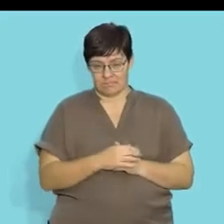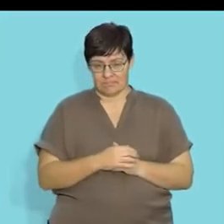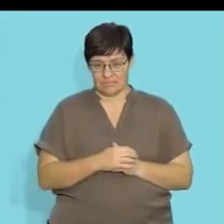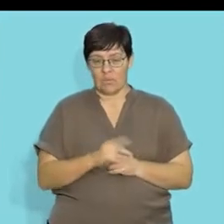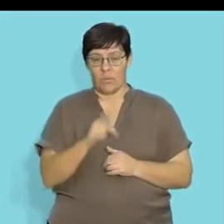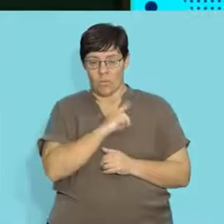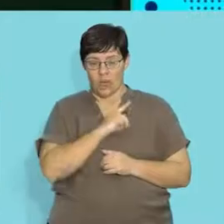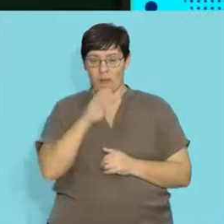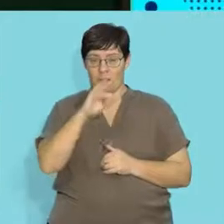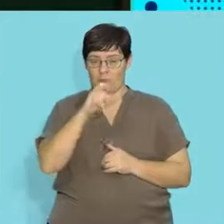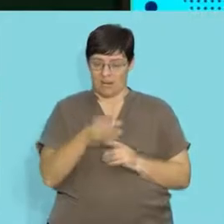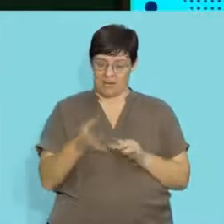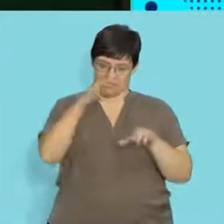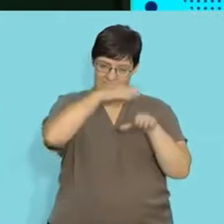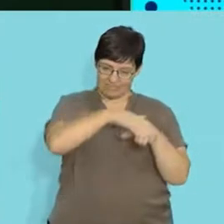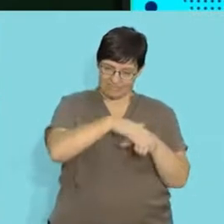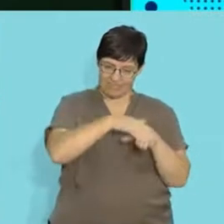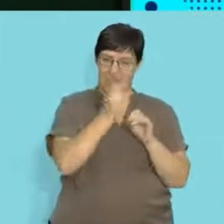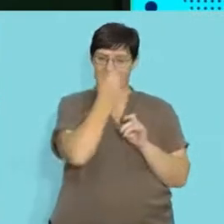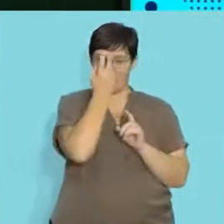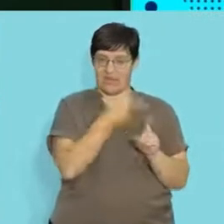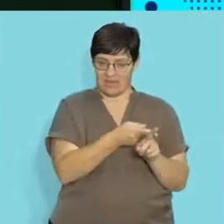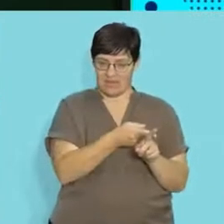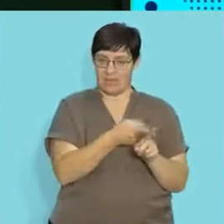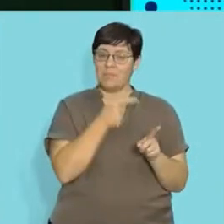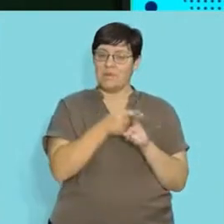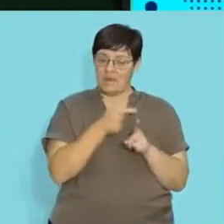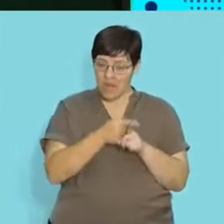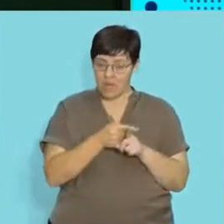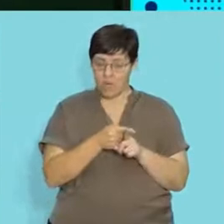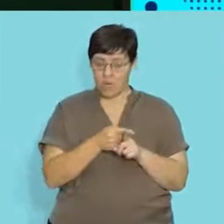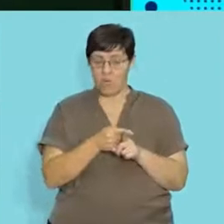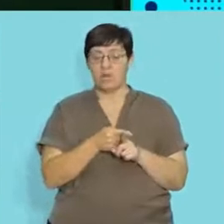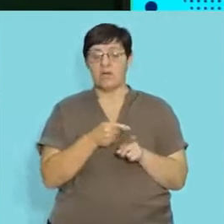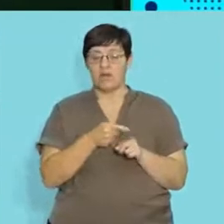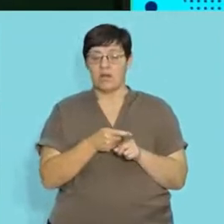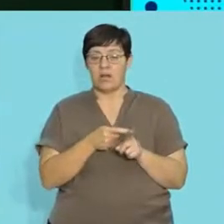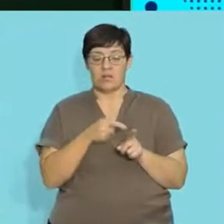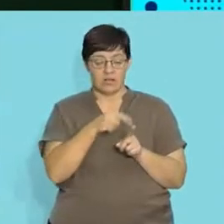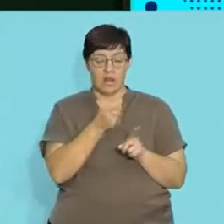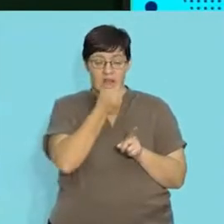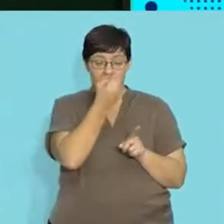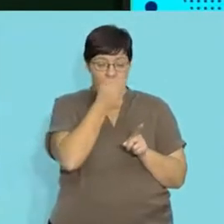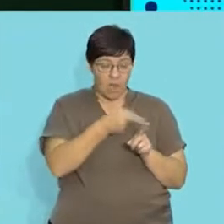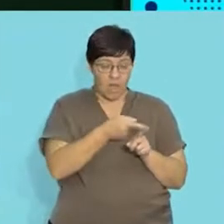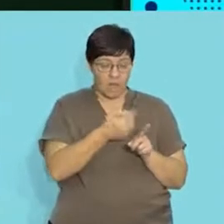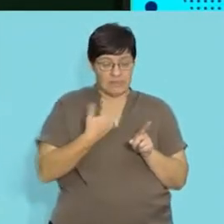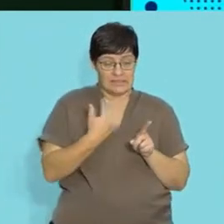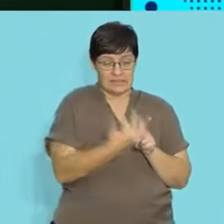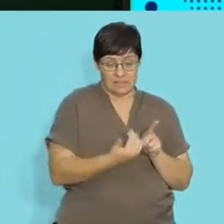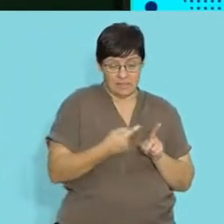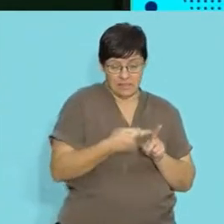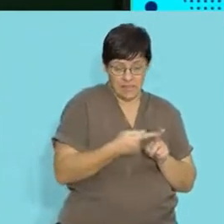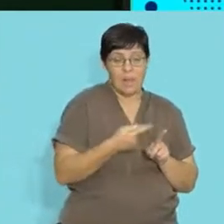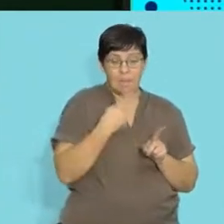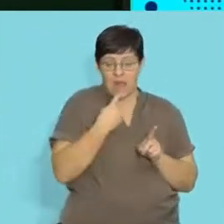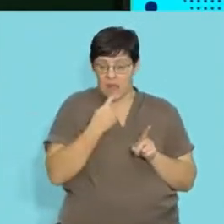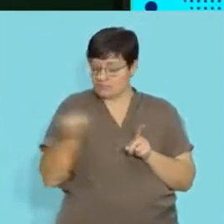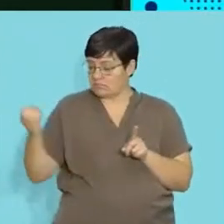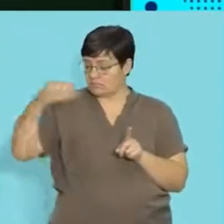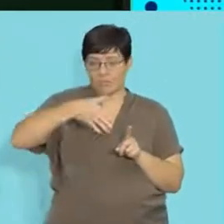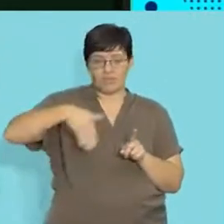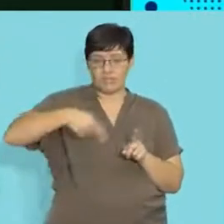you've got the pollen landing. However, if you stimulate the growth of this fruit without the formation of seeds, you will end